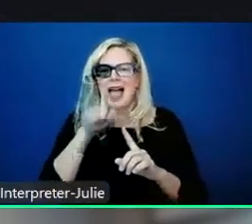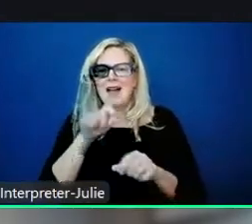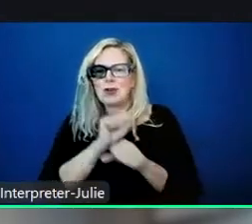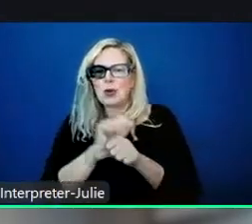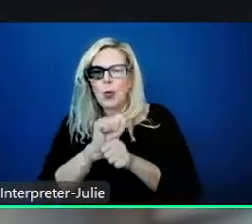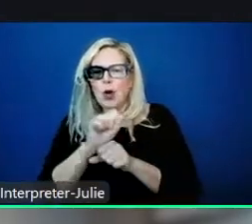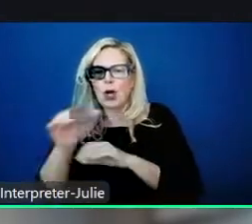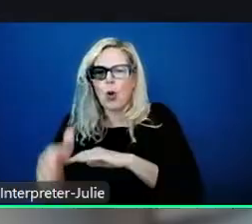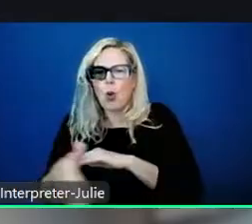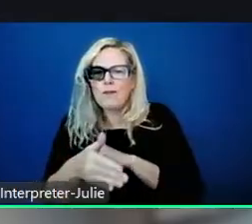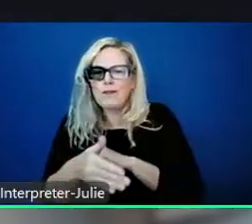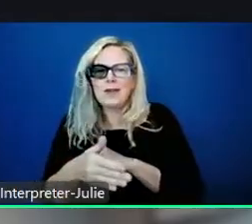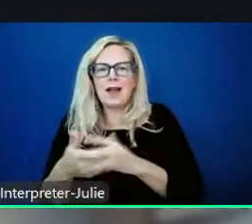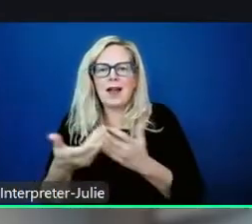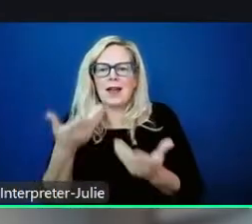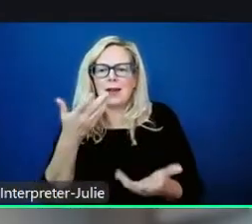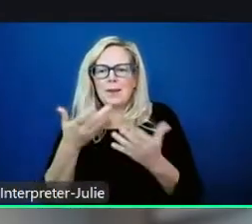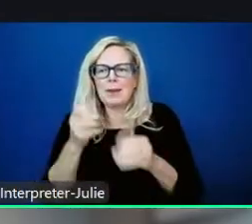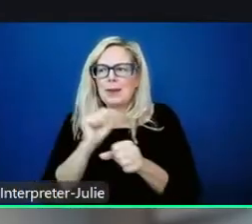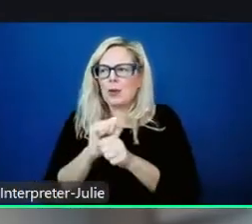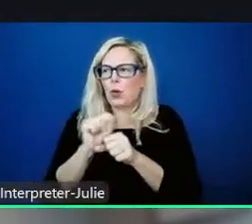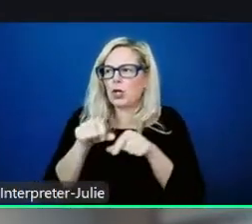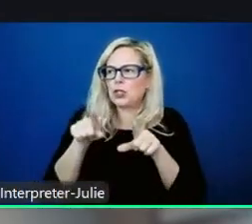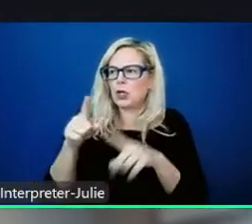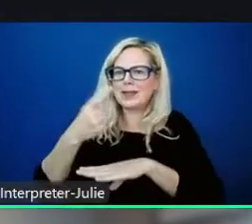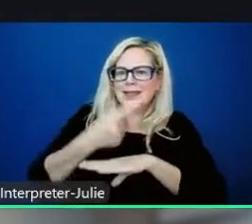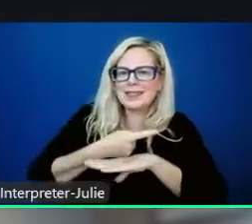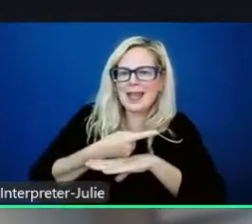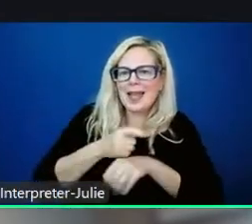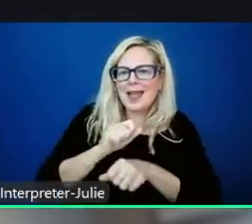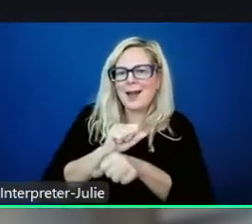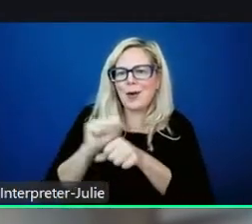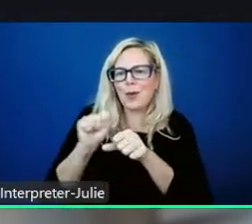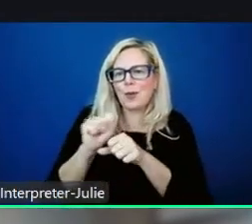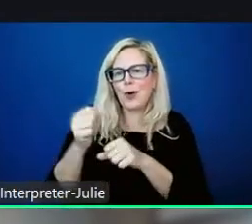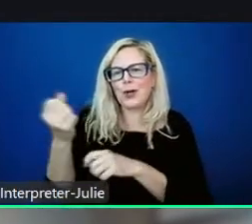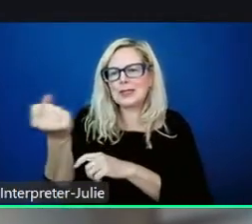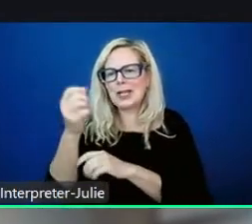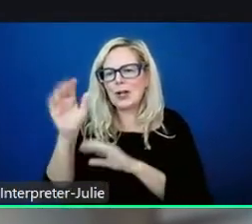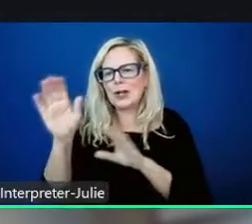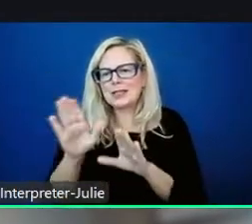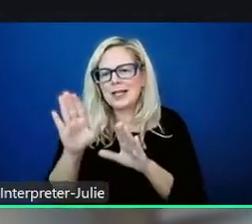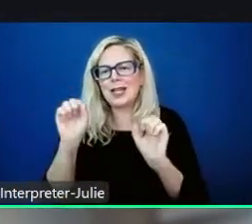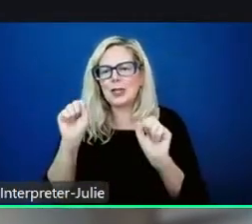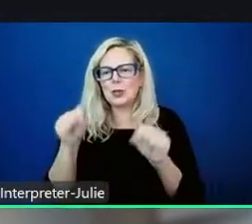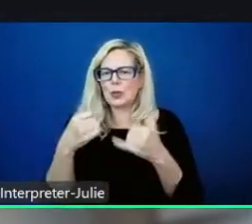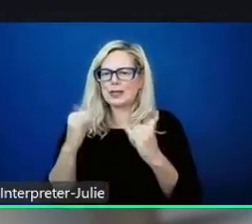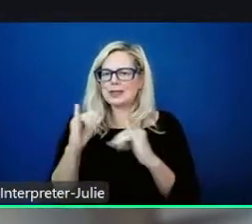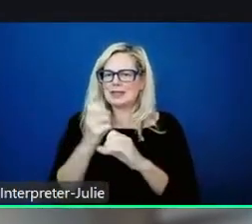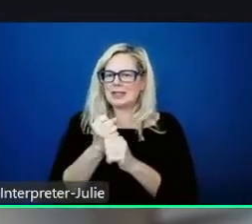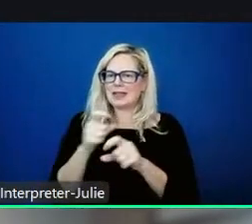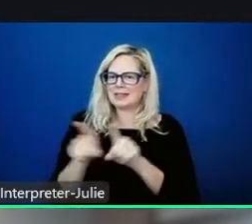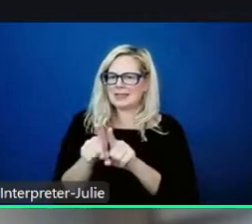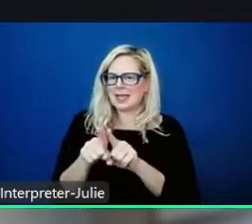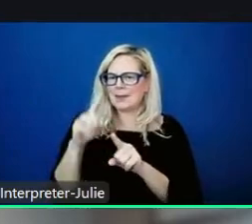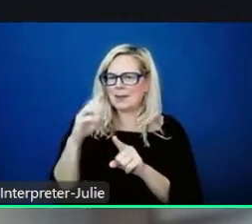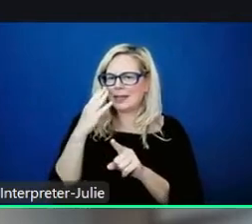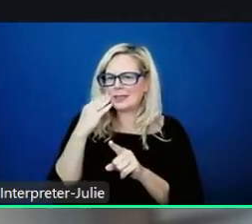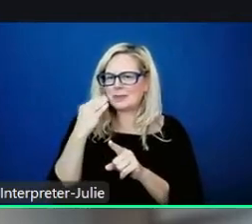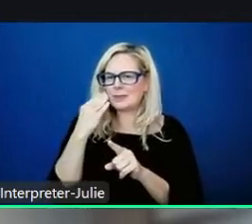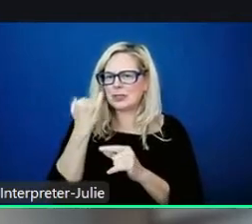be in the evenings and during weekdays. So those are some ways to get that same experience as an accommodation.